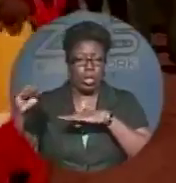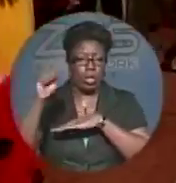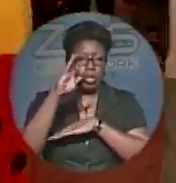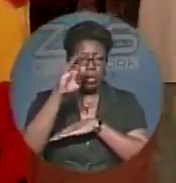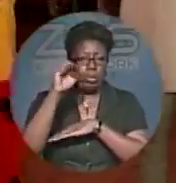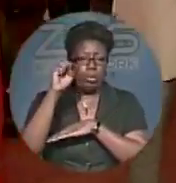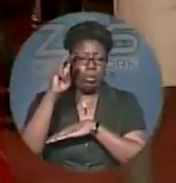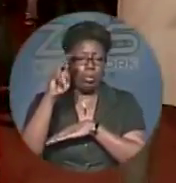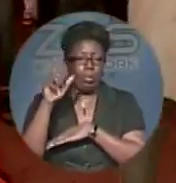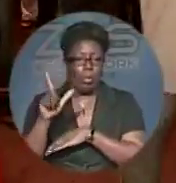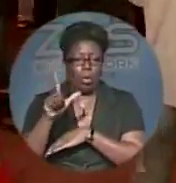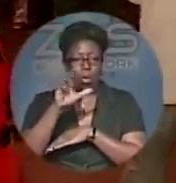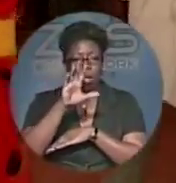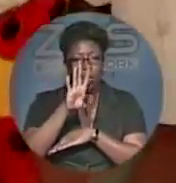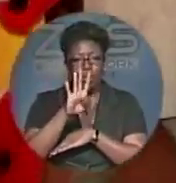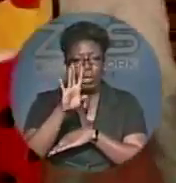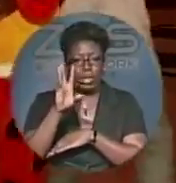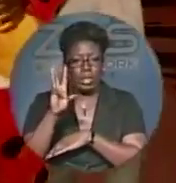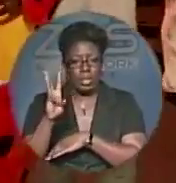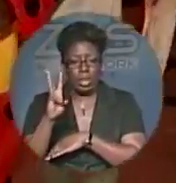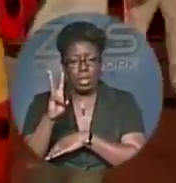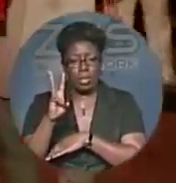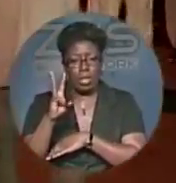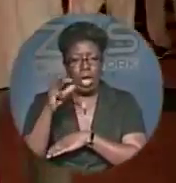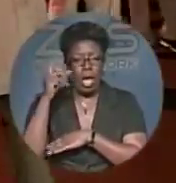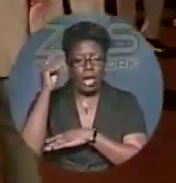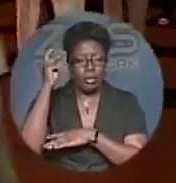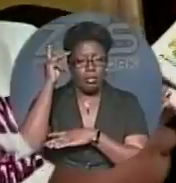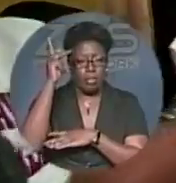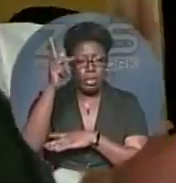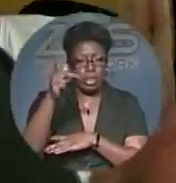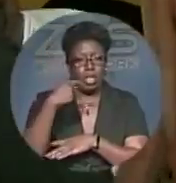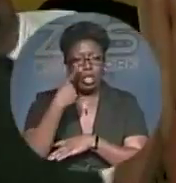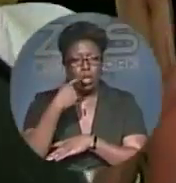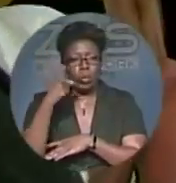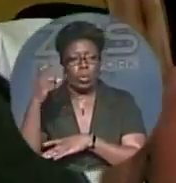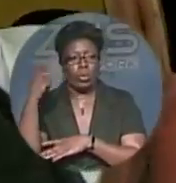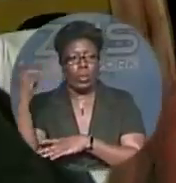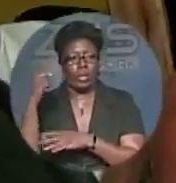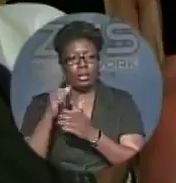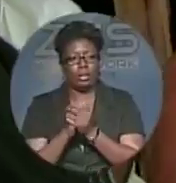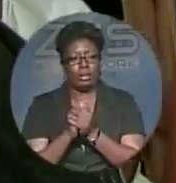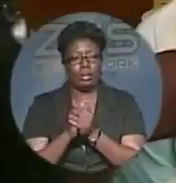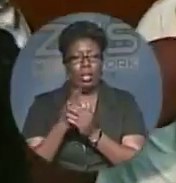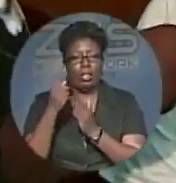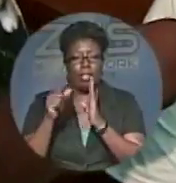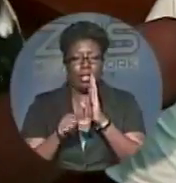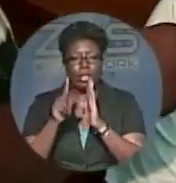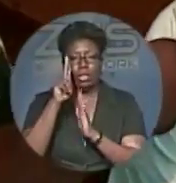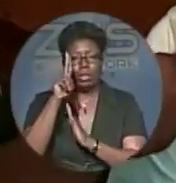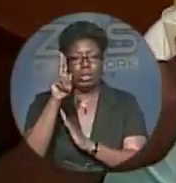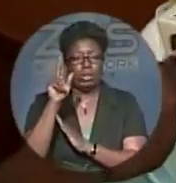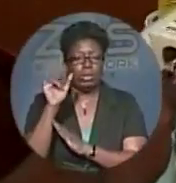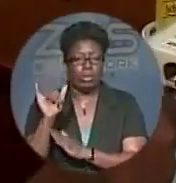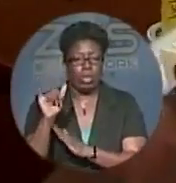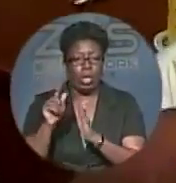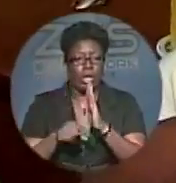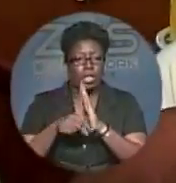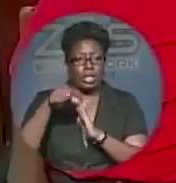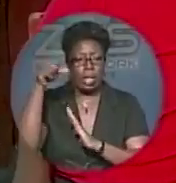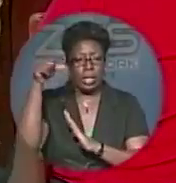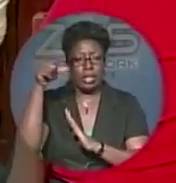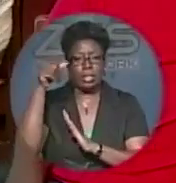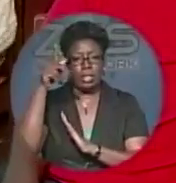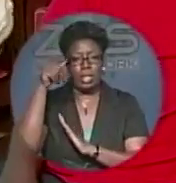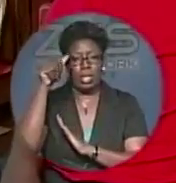46. Everybody predicting who would come up on top. New York Giants, NFC. Tom Brady and the New England Patriots, without a